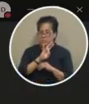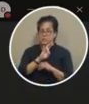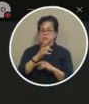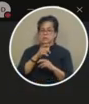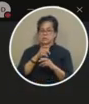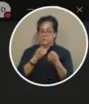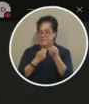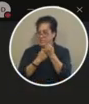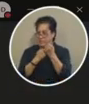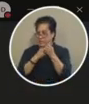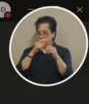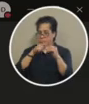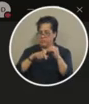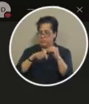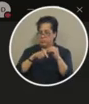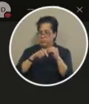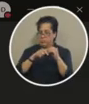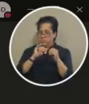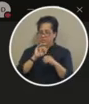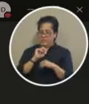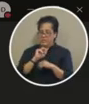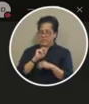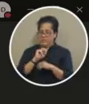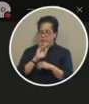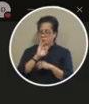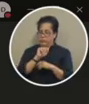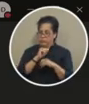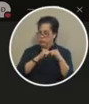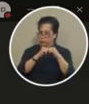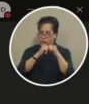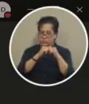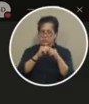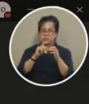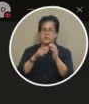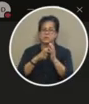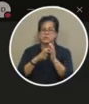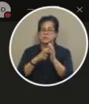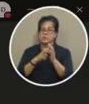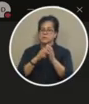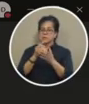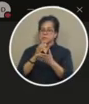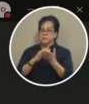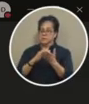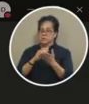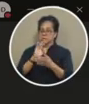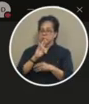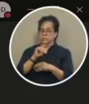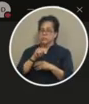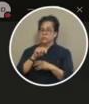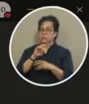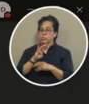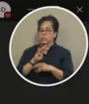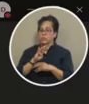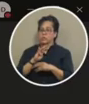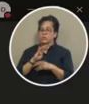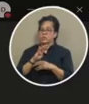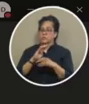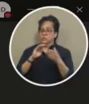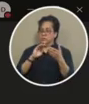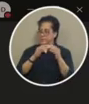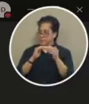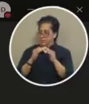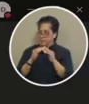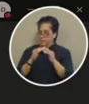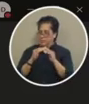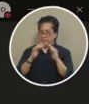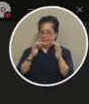El Paso's infrastructure network. The linkage to the strategic plan is subsection 7.4, continue the strategic investment in city facilities